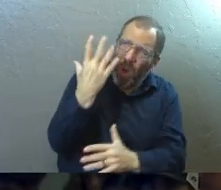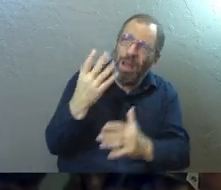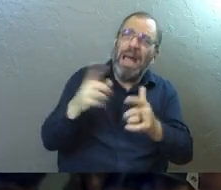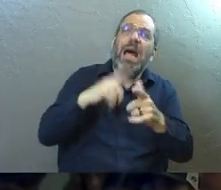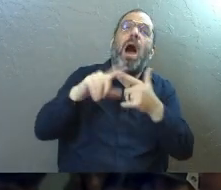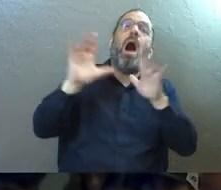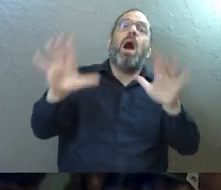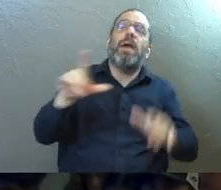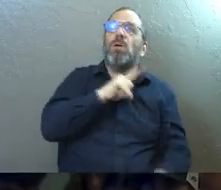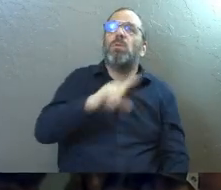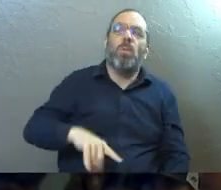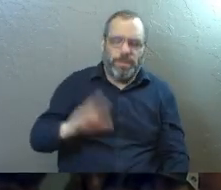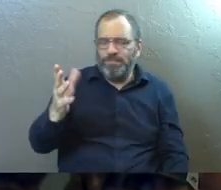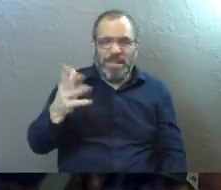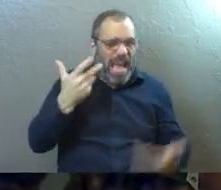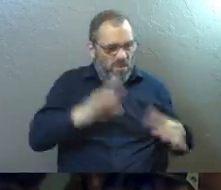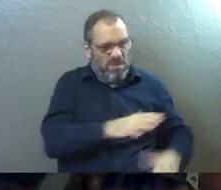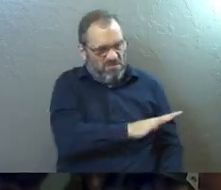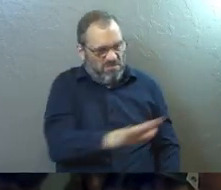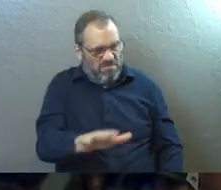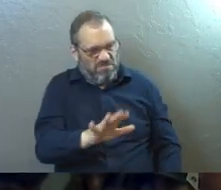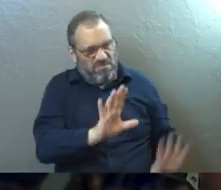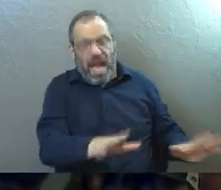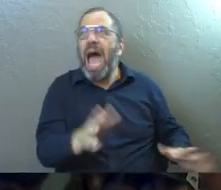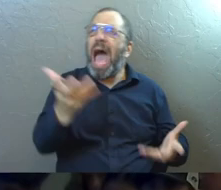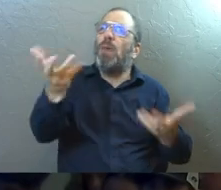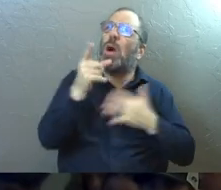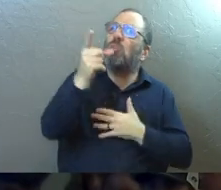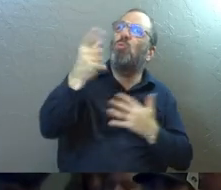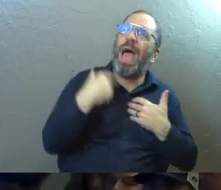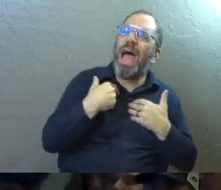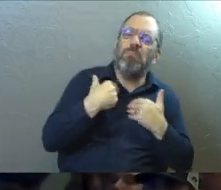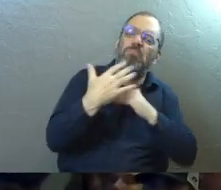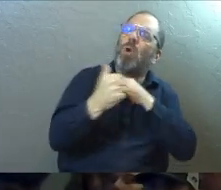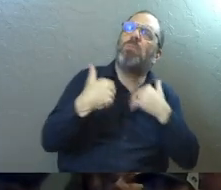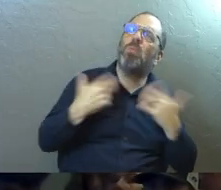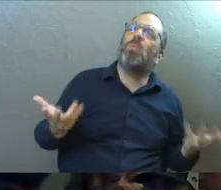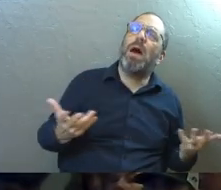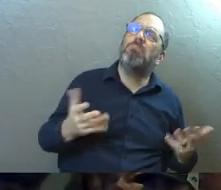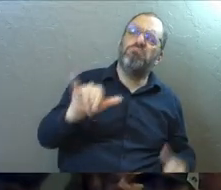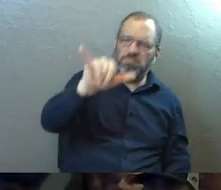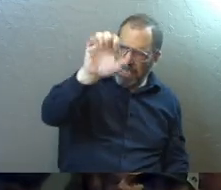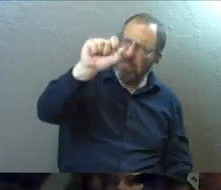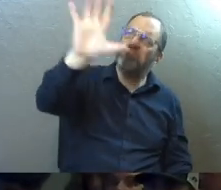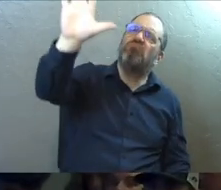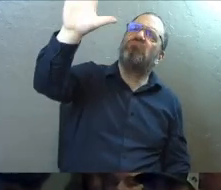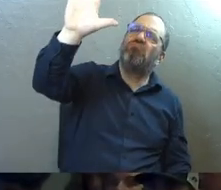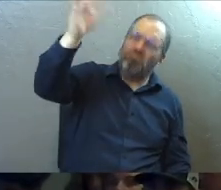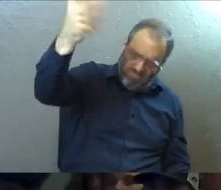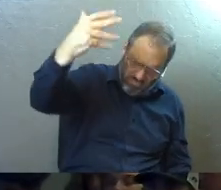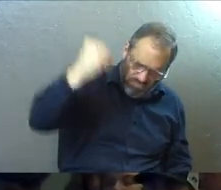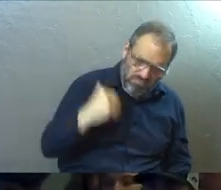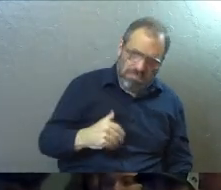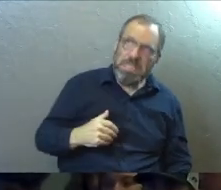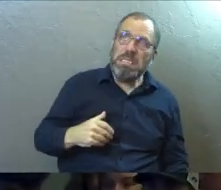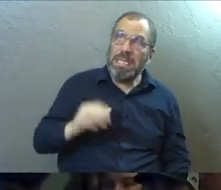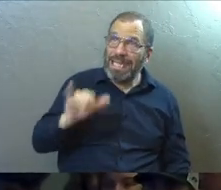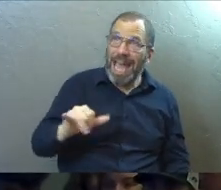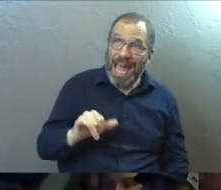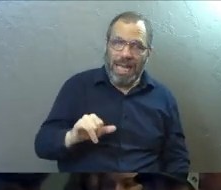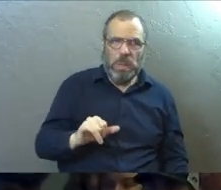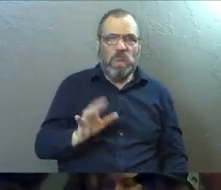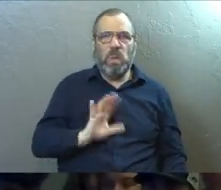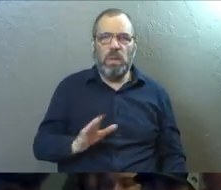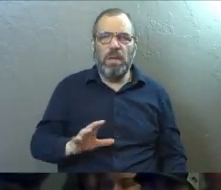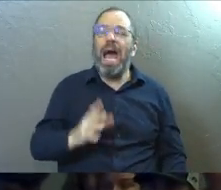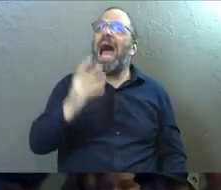And eventually I go, all right, Lord, I don't want the things I wanted. I want what you have. So what are you calling me to? Because I'll say yes. What do you have for me? If it's not that, then I'll say no to